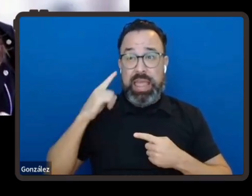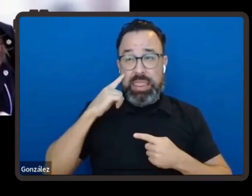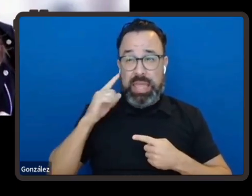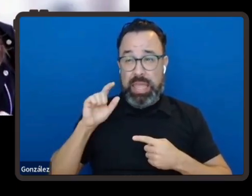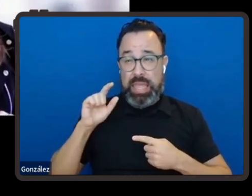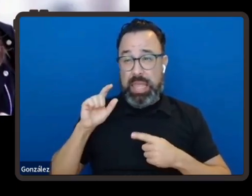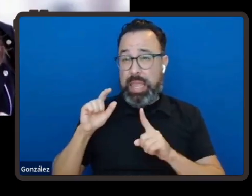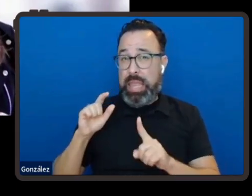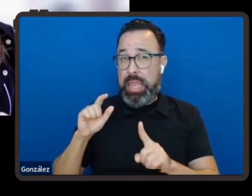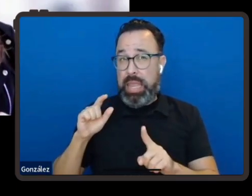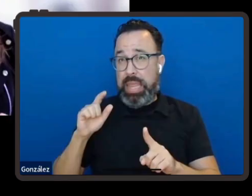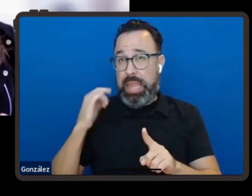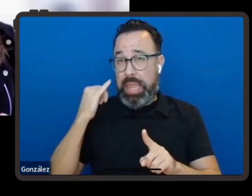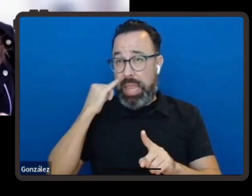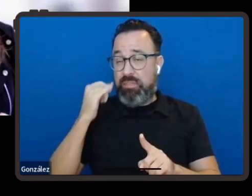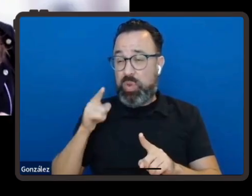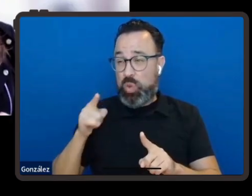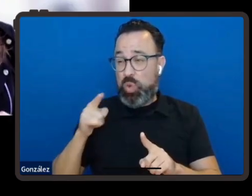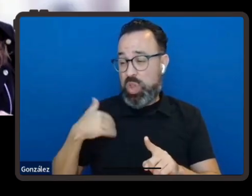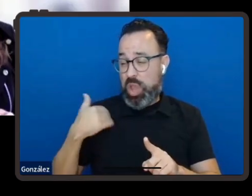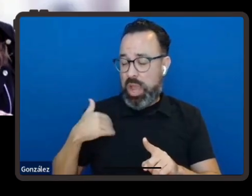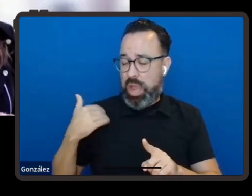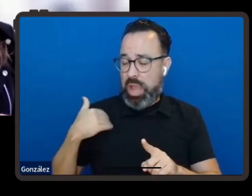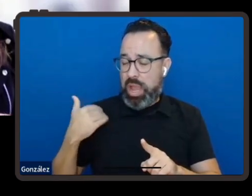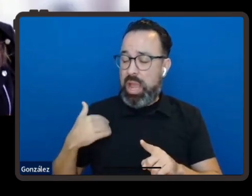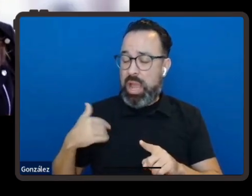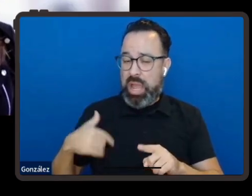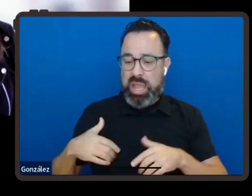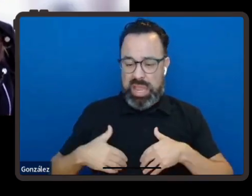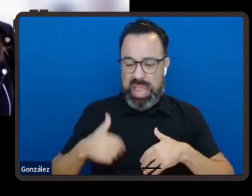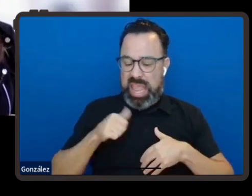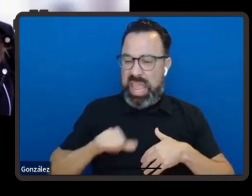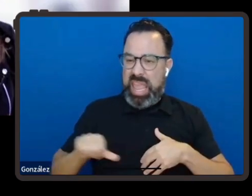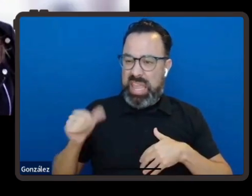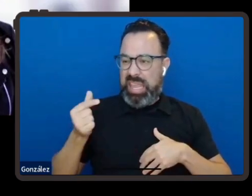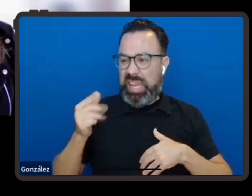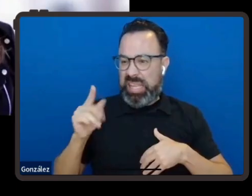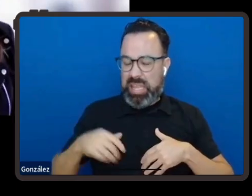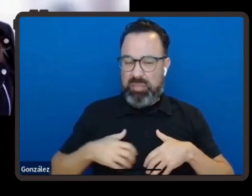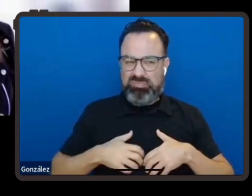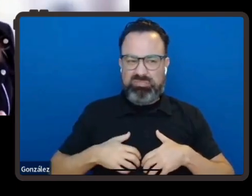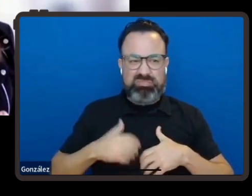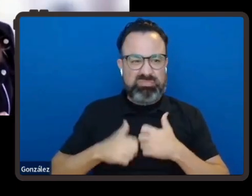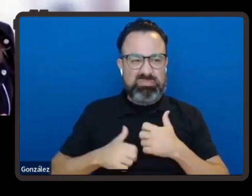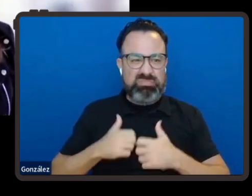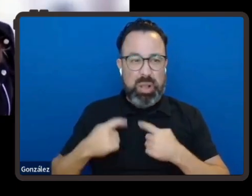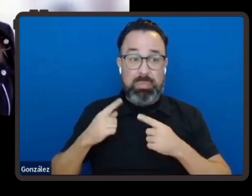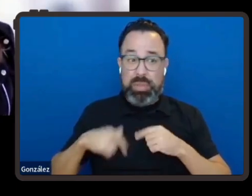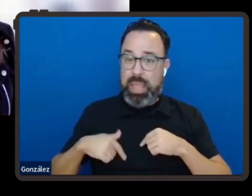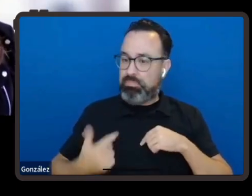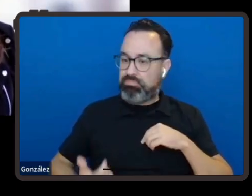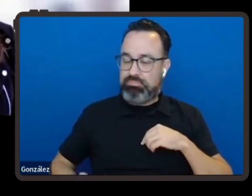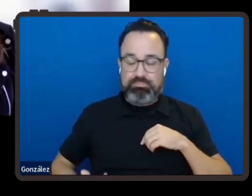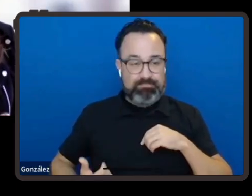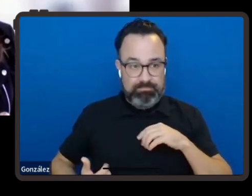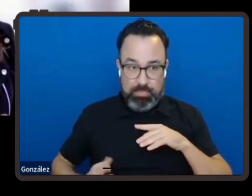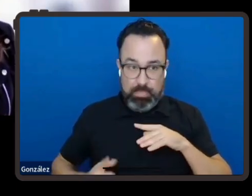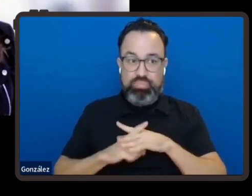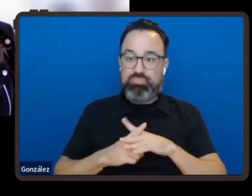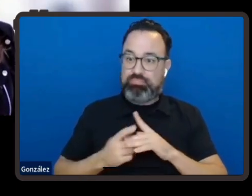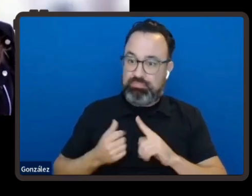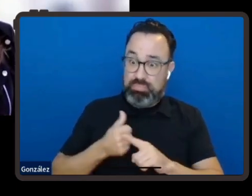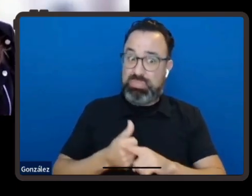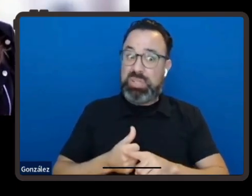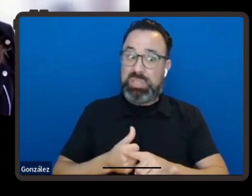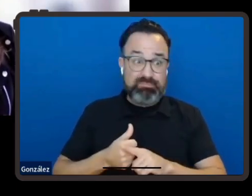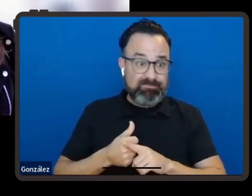as a child, as an infant, that gut stuff can come back, and it can come back viciously.